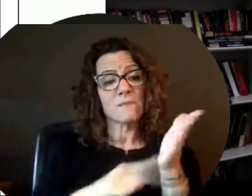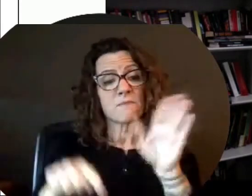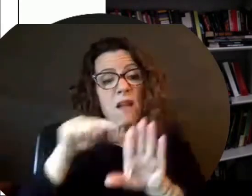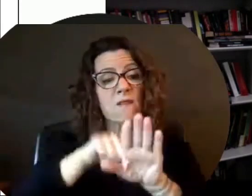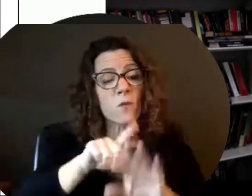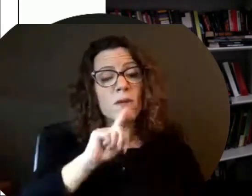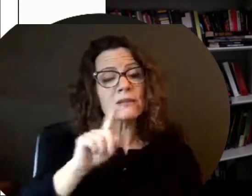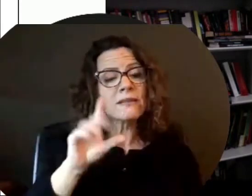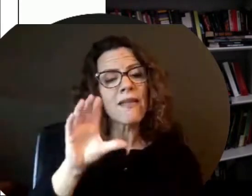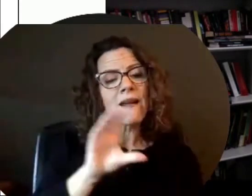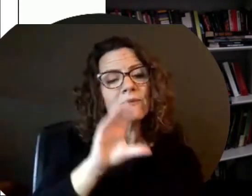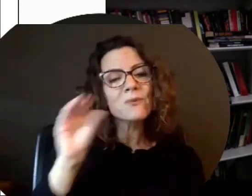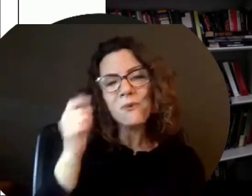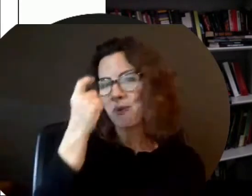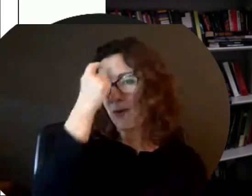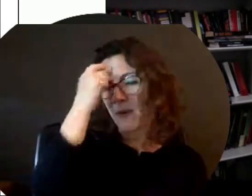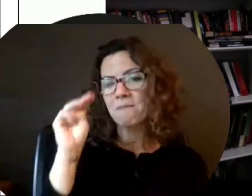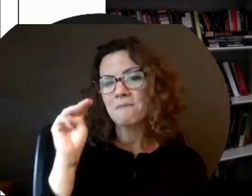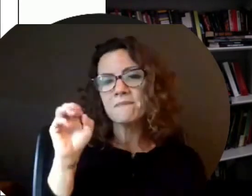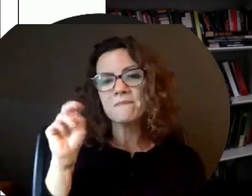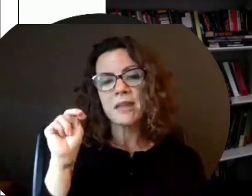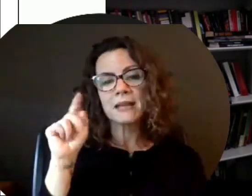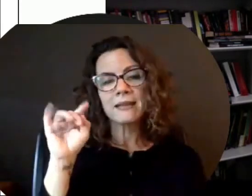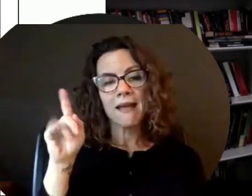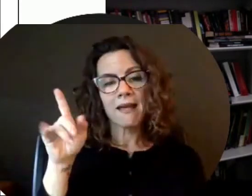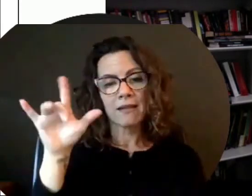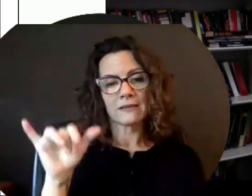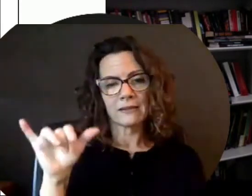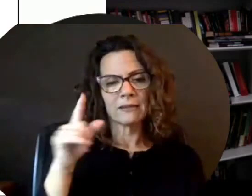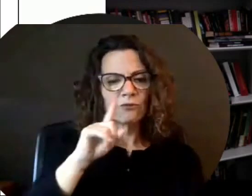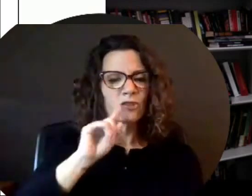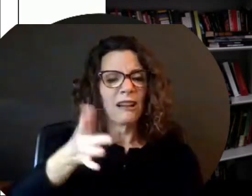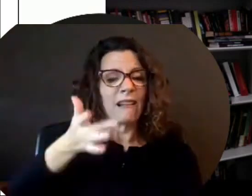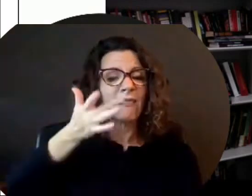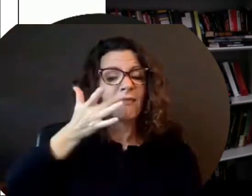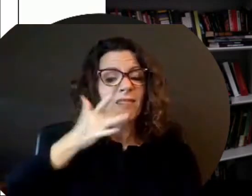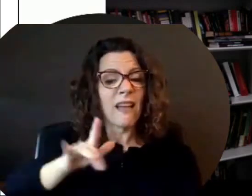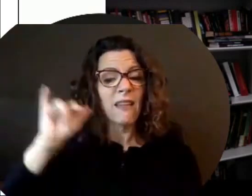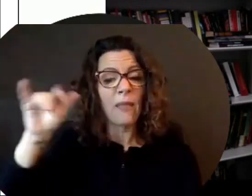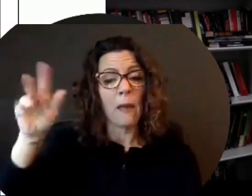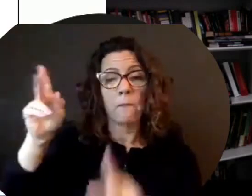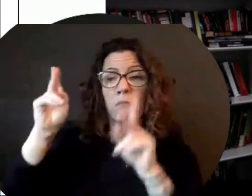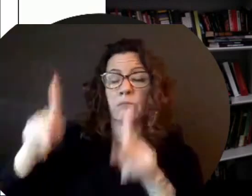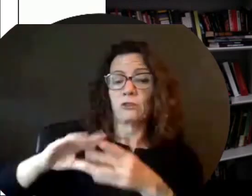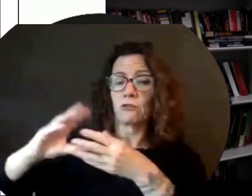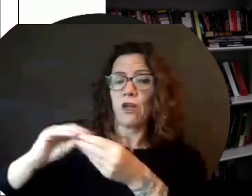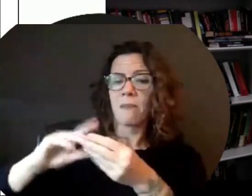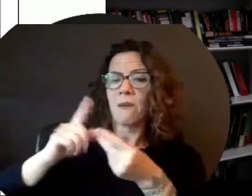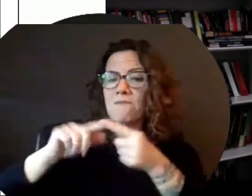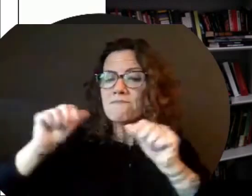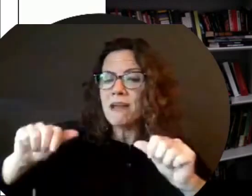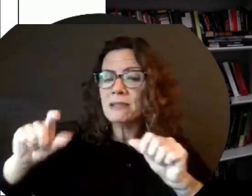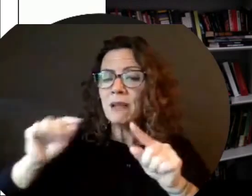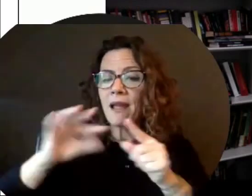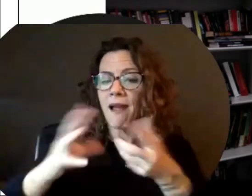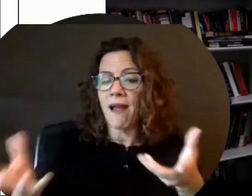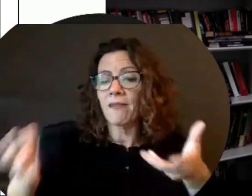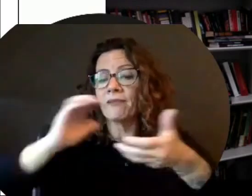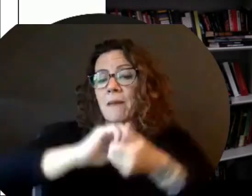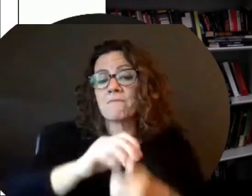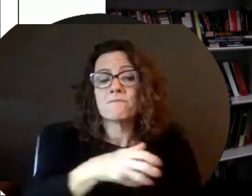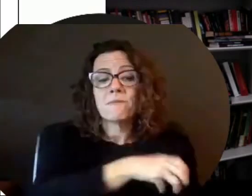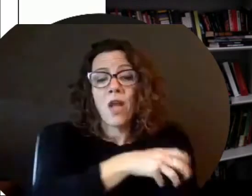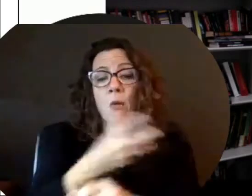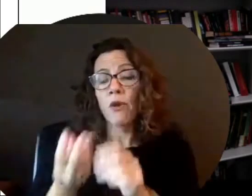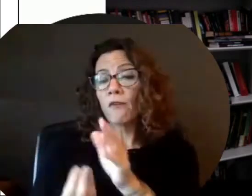the possibilities and power of collectively growing food and other means that bring people together